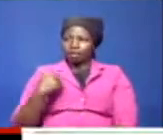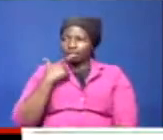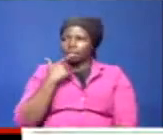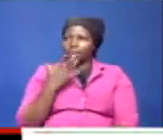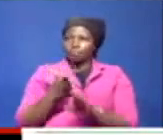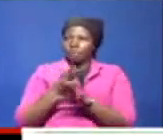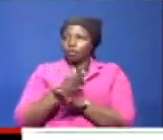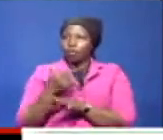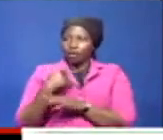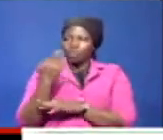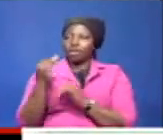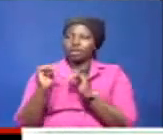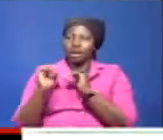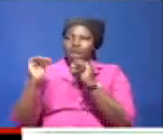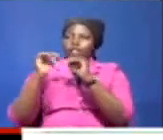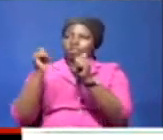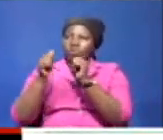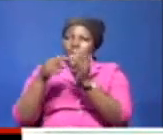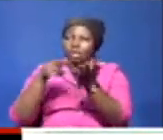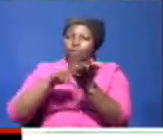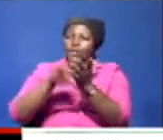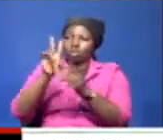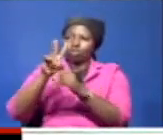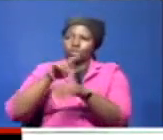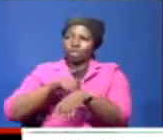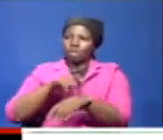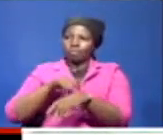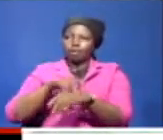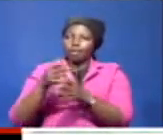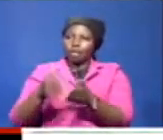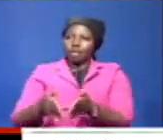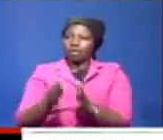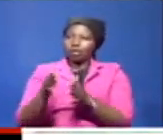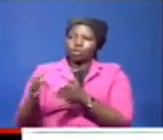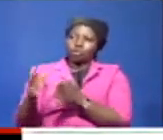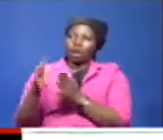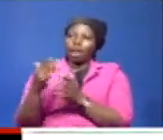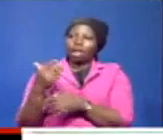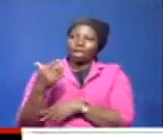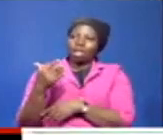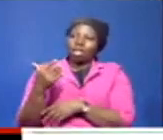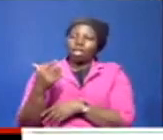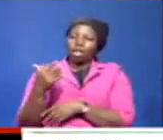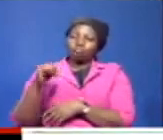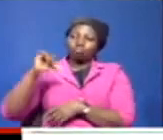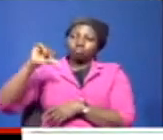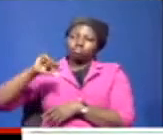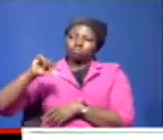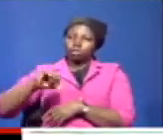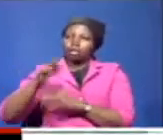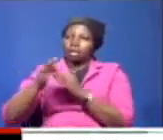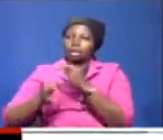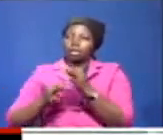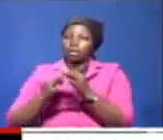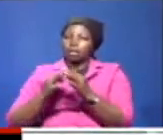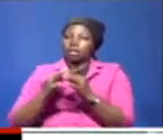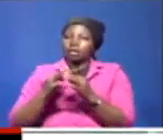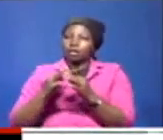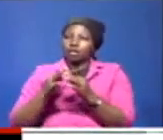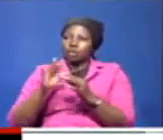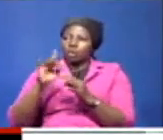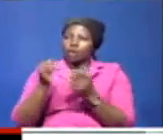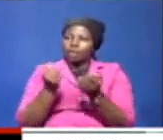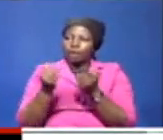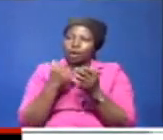twice. Of course, the roads were subject to deterioration. And so if the top boys in WRC 1 cars were having a hard time, you